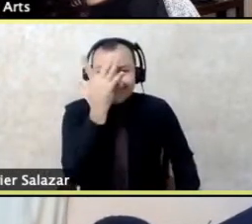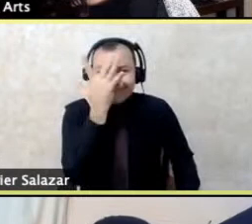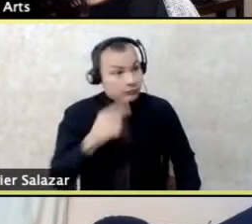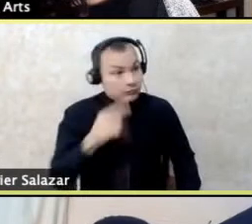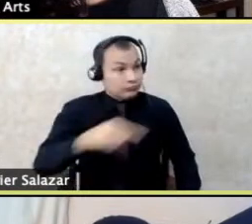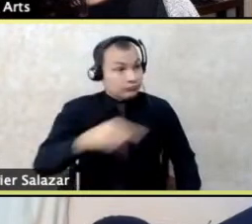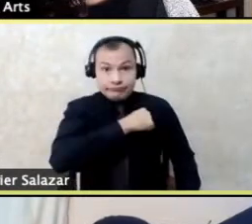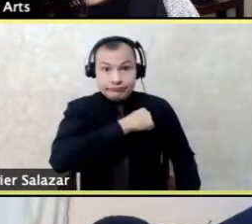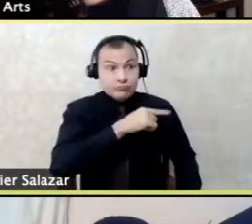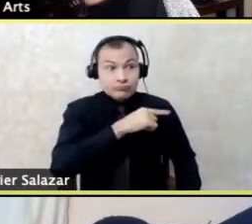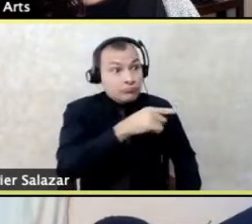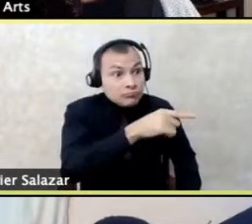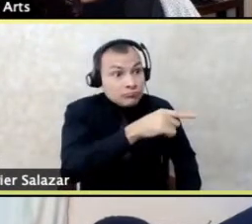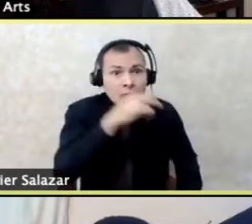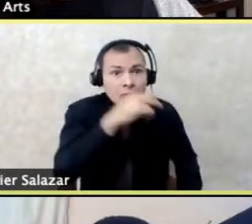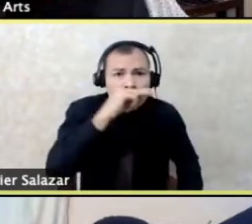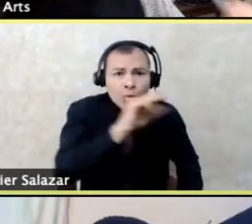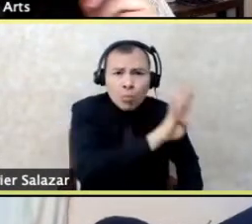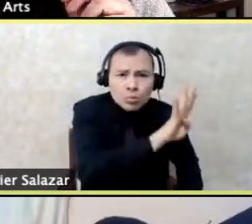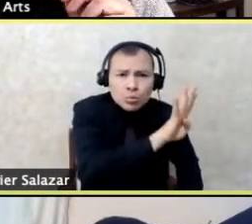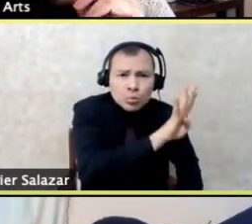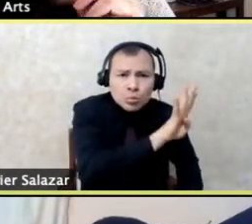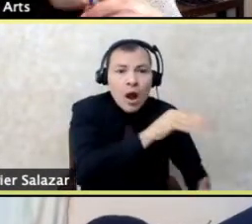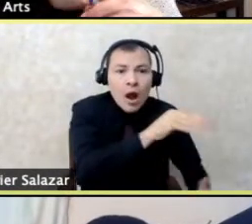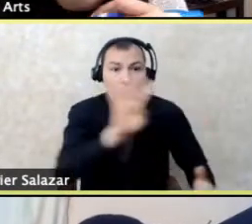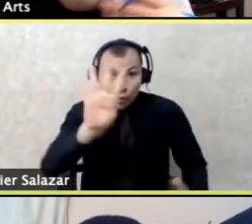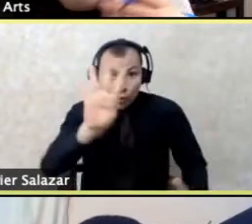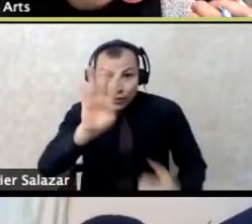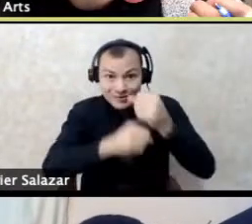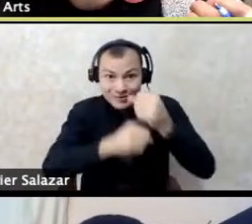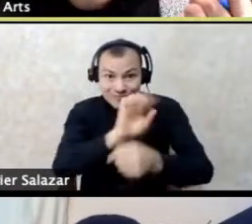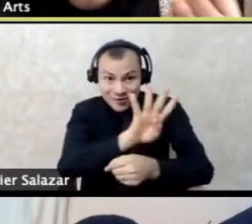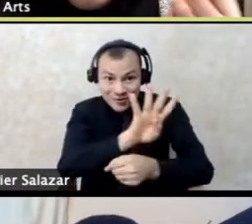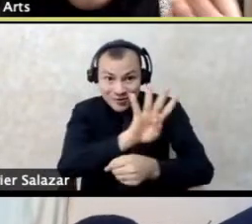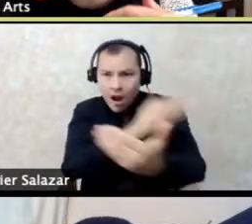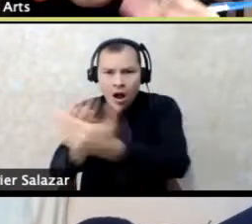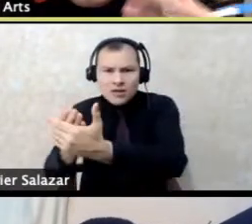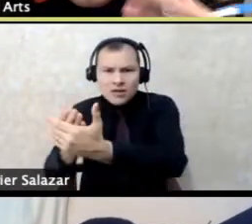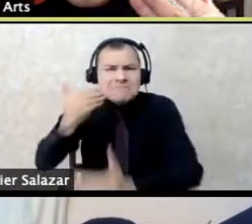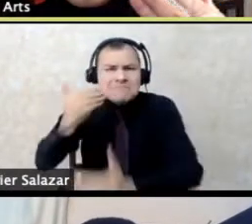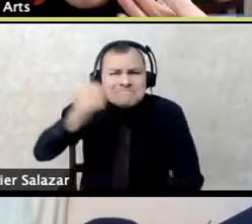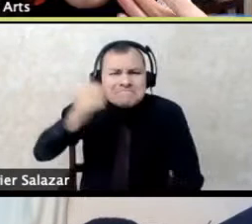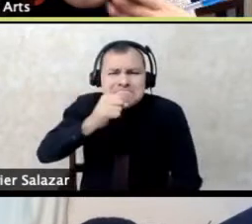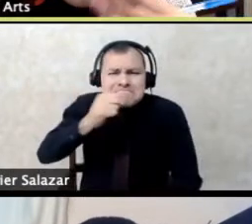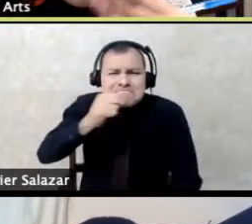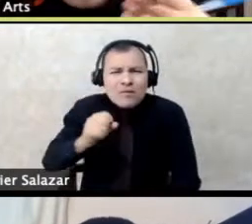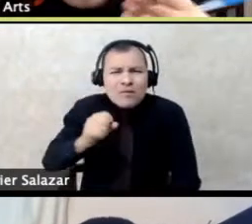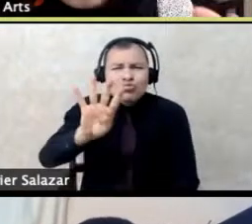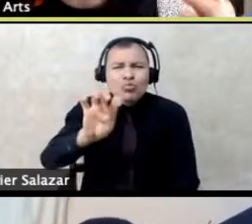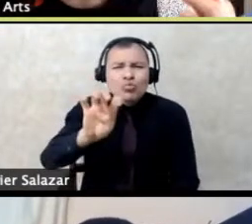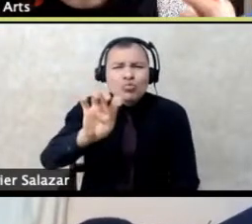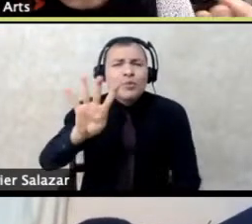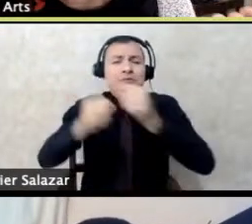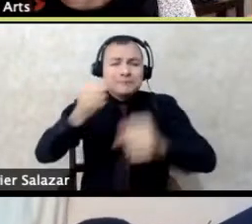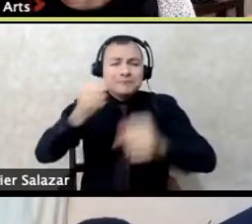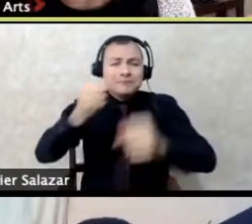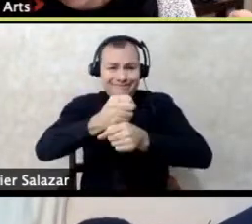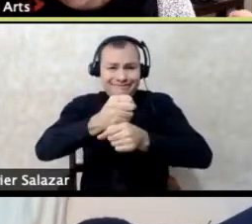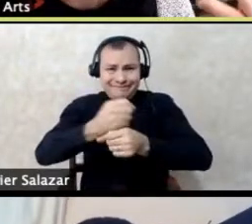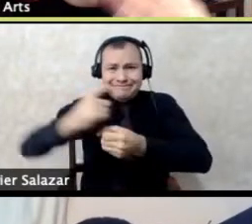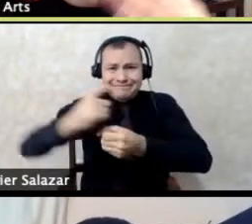94 años. Our process was not only interesting, but also a very powerful one